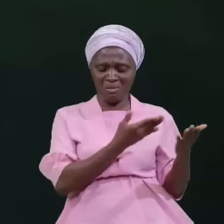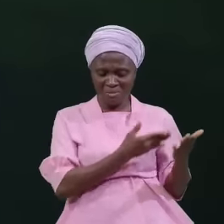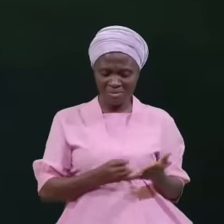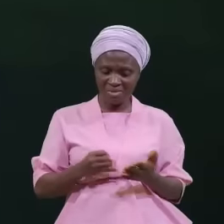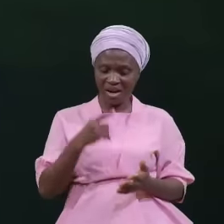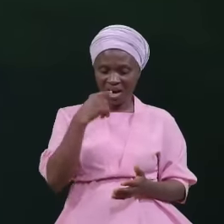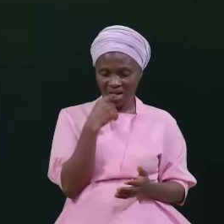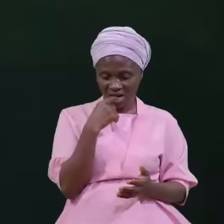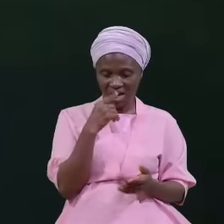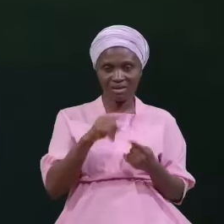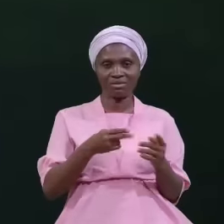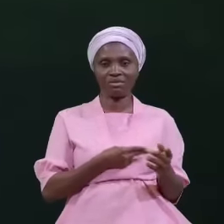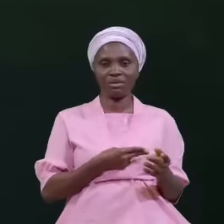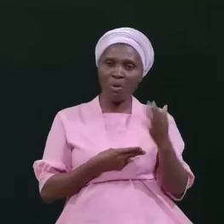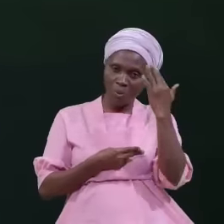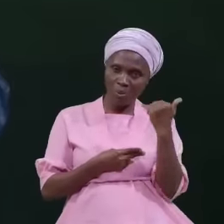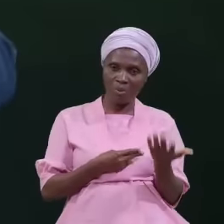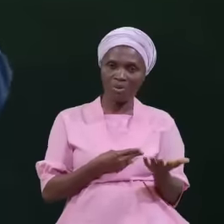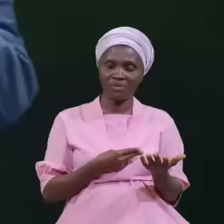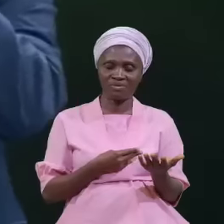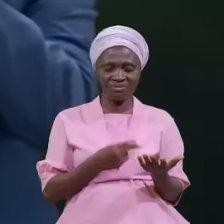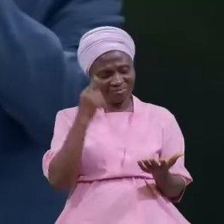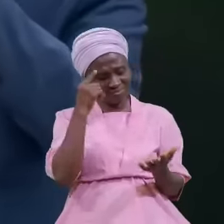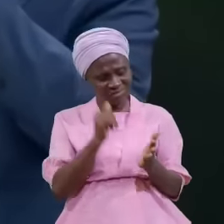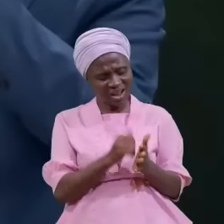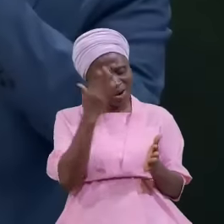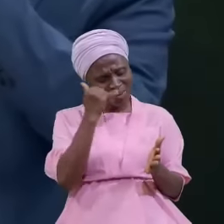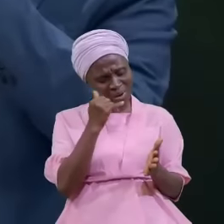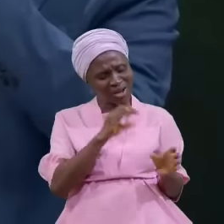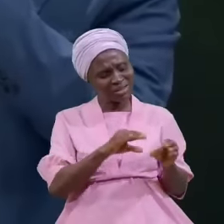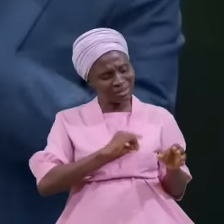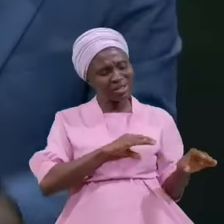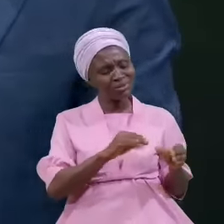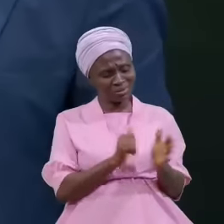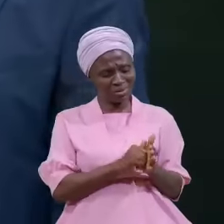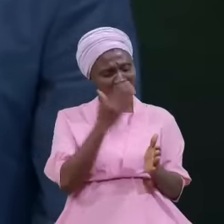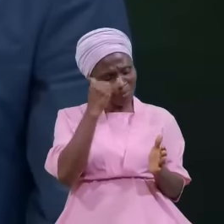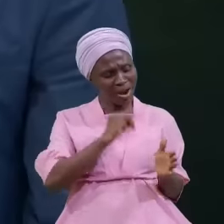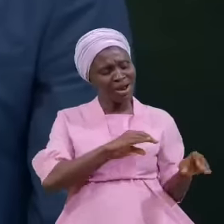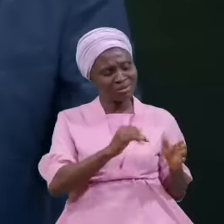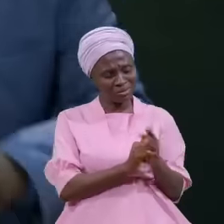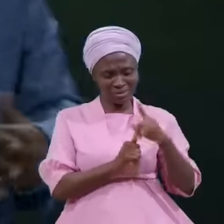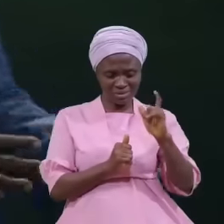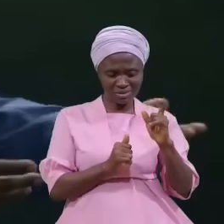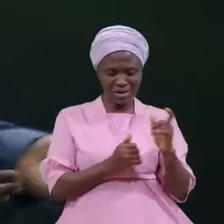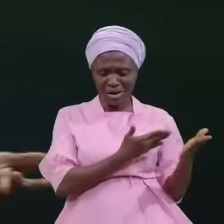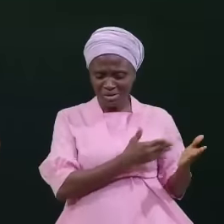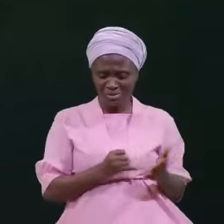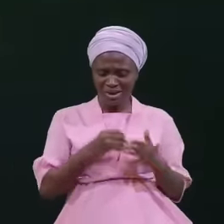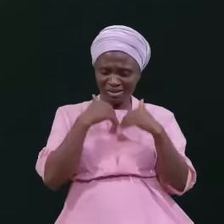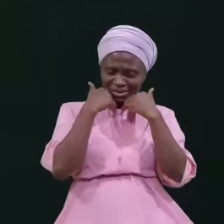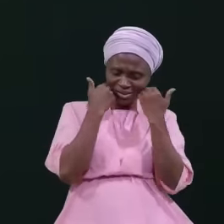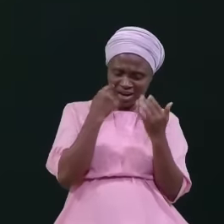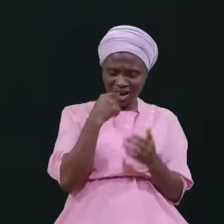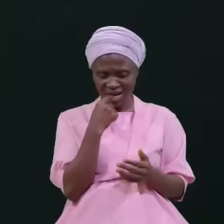Why did I do that? They bring remorse in our lives. Look at what I've